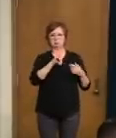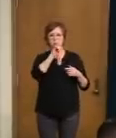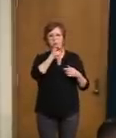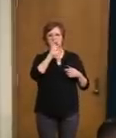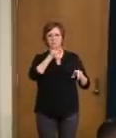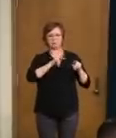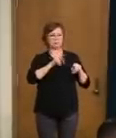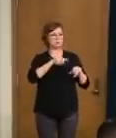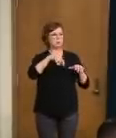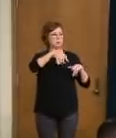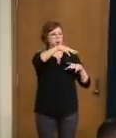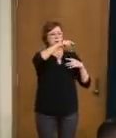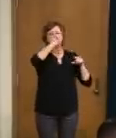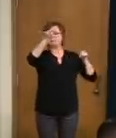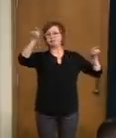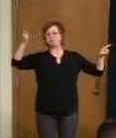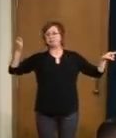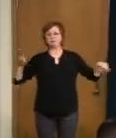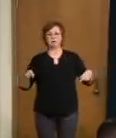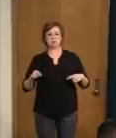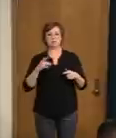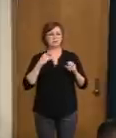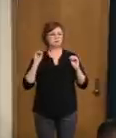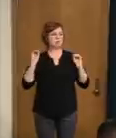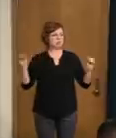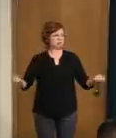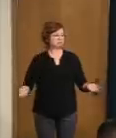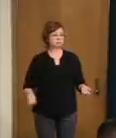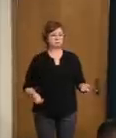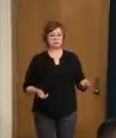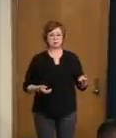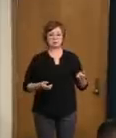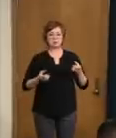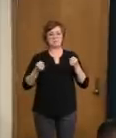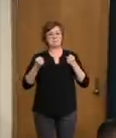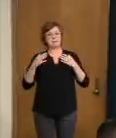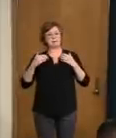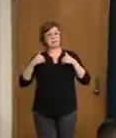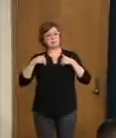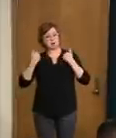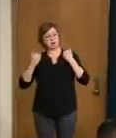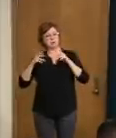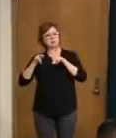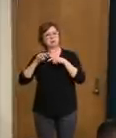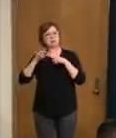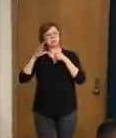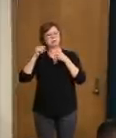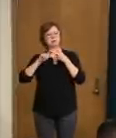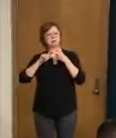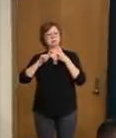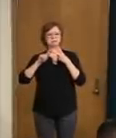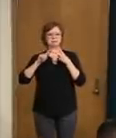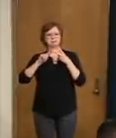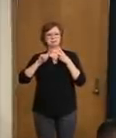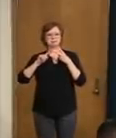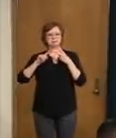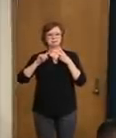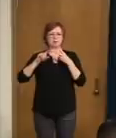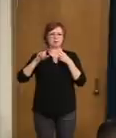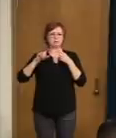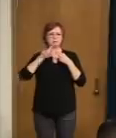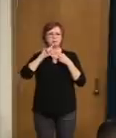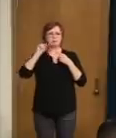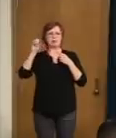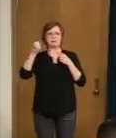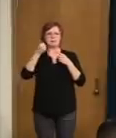asymptomatic. So I think that is exactly why we are behaving as we are. If COVID only transmitted when you were sick, it would have been